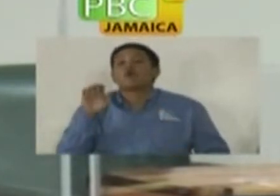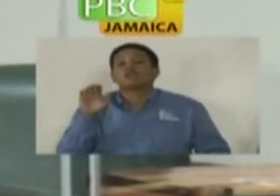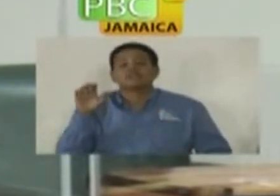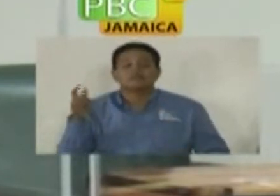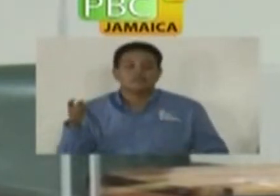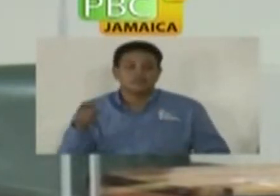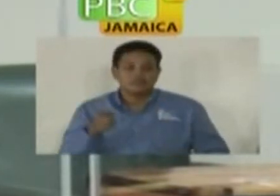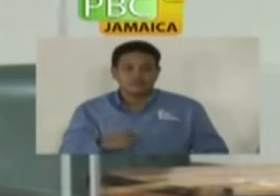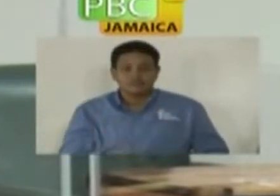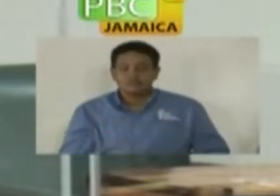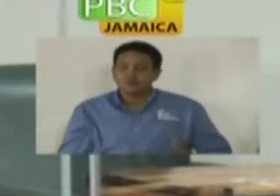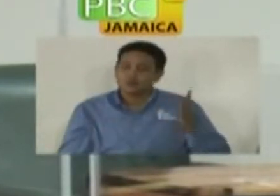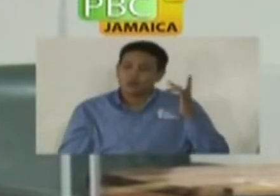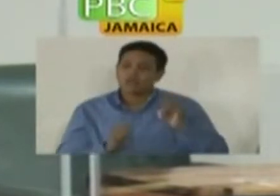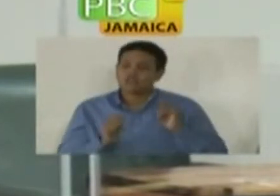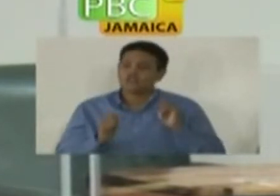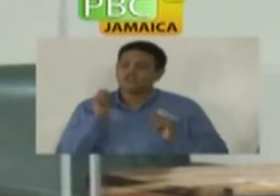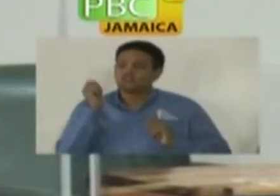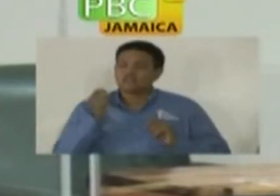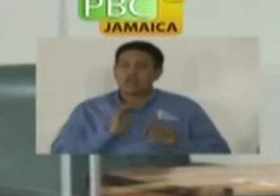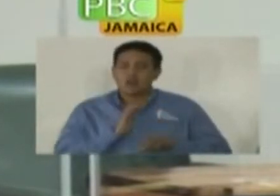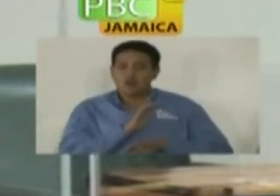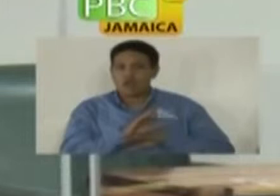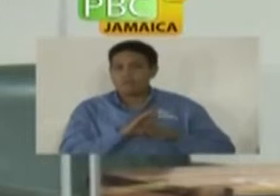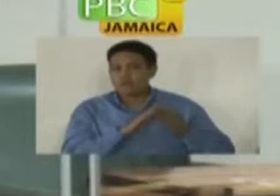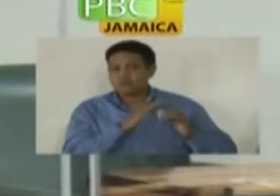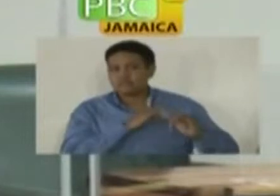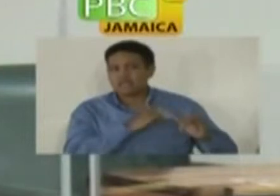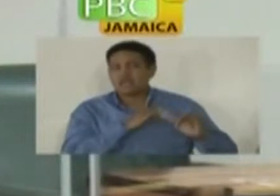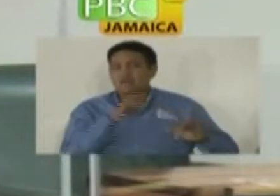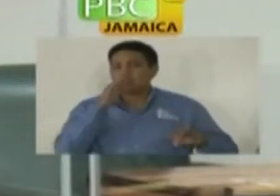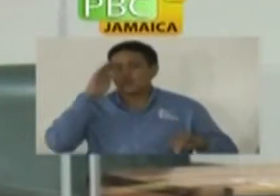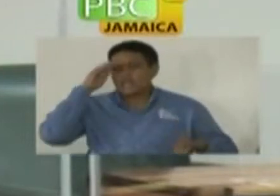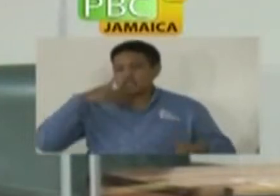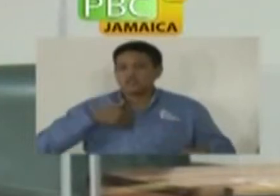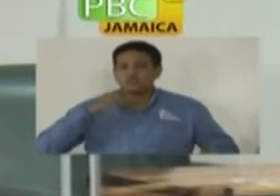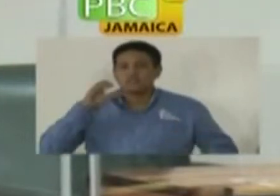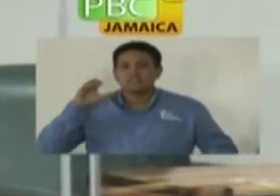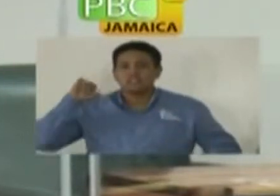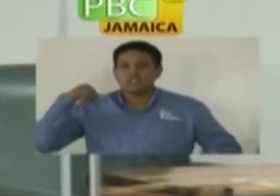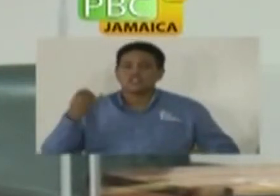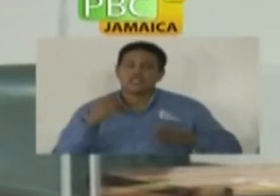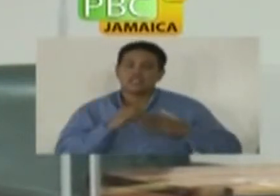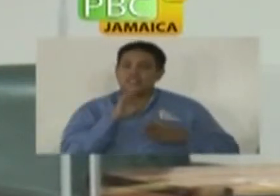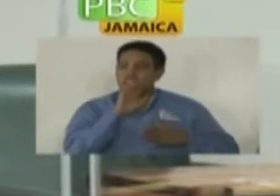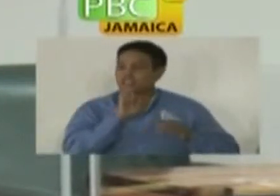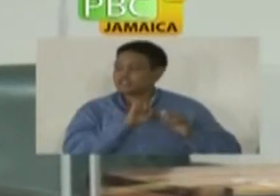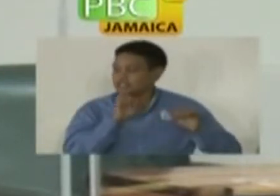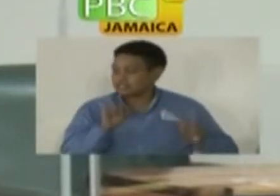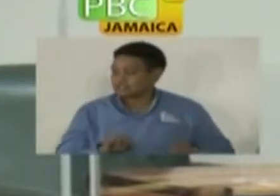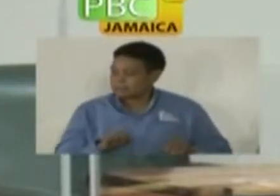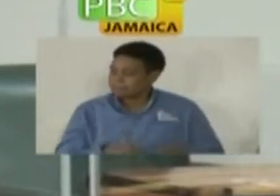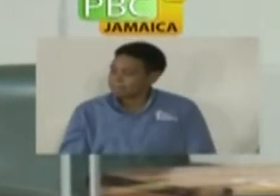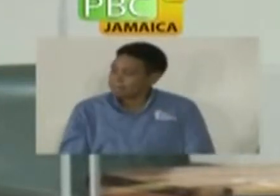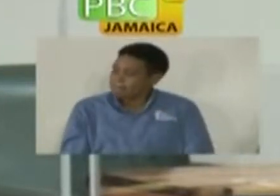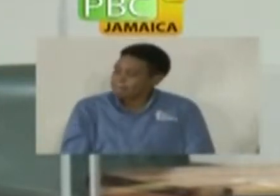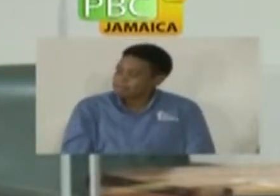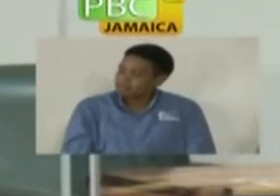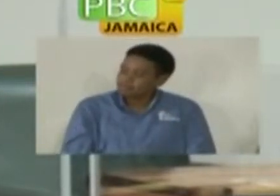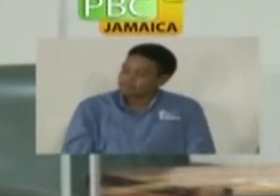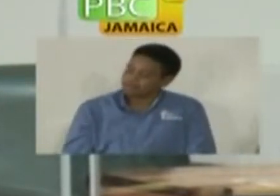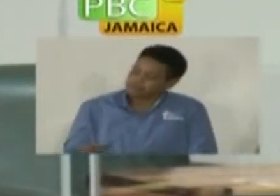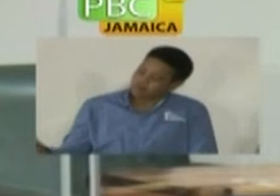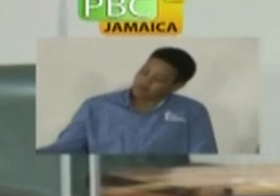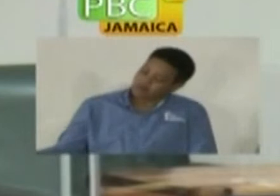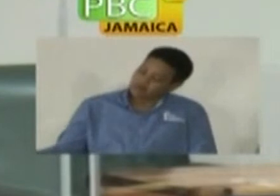Because Trinidad is one of our CARICOM partners that has introduced in some way or the other the